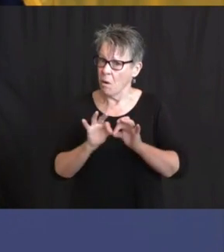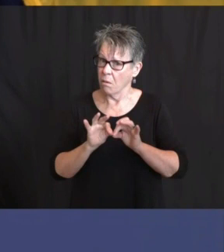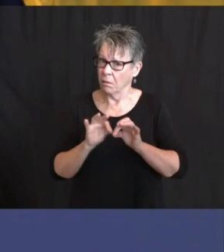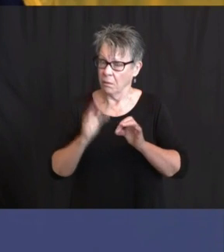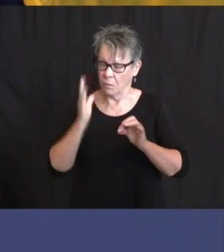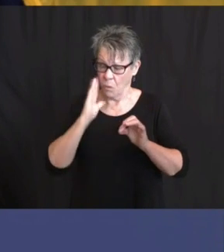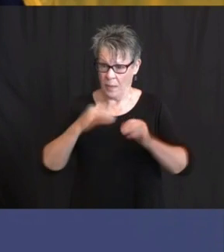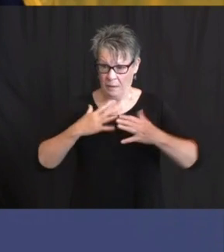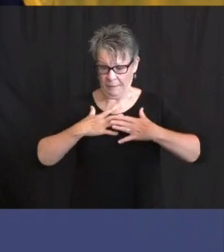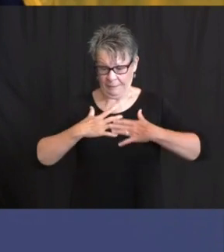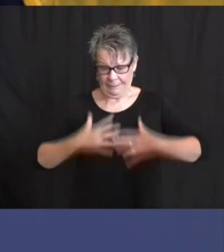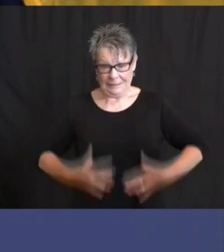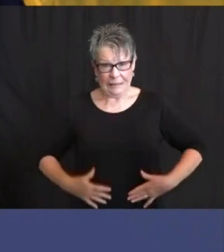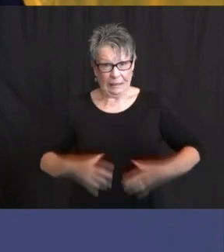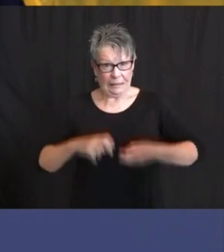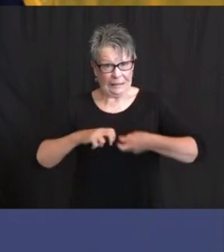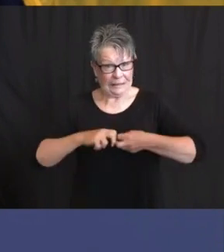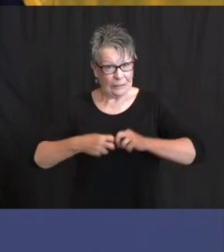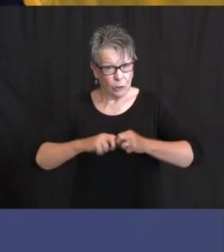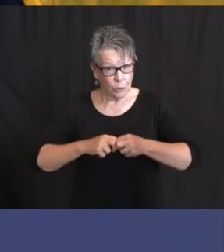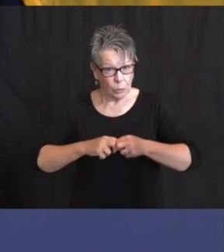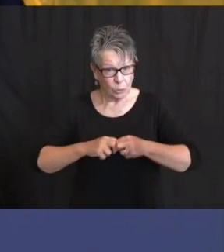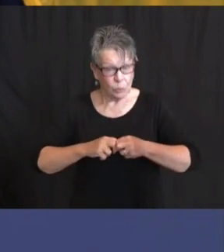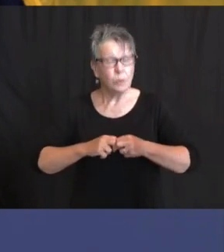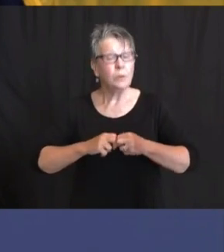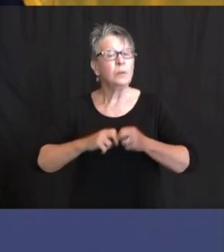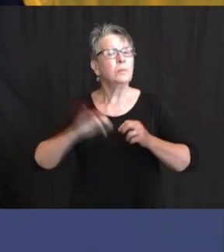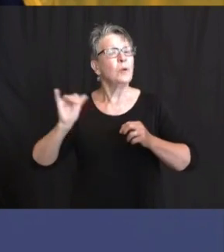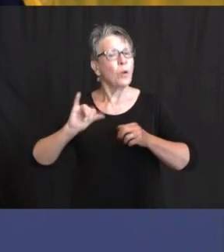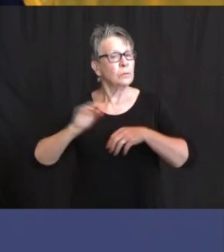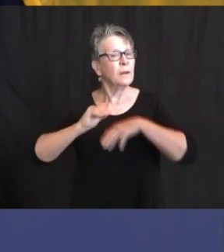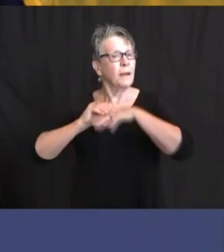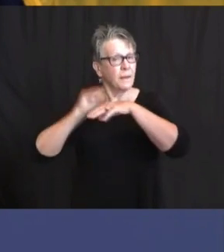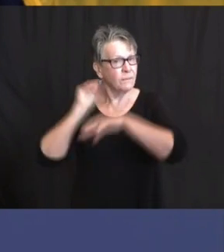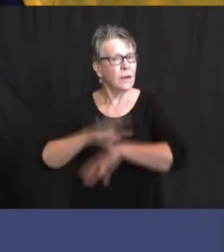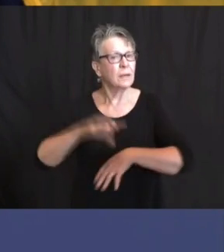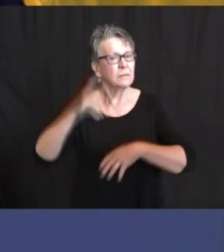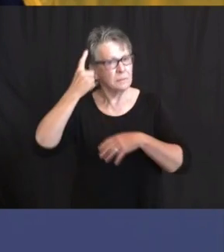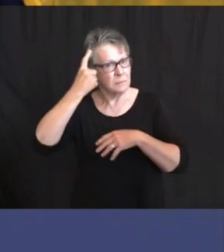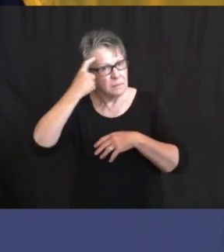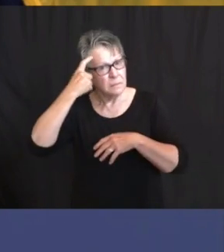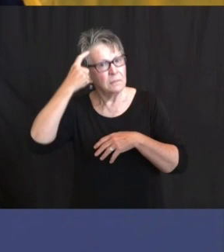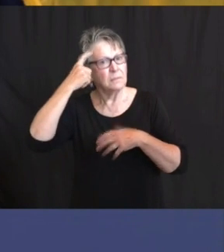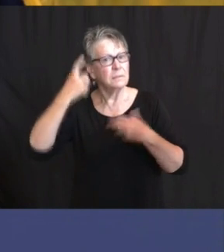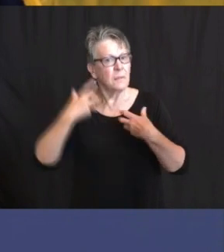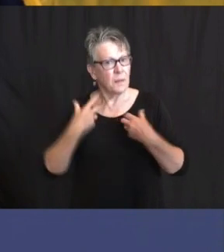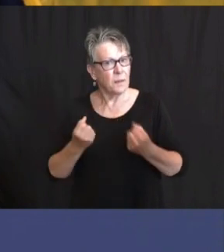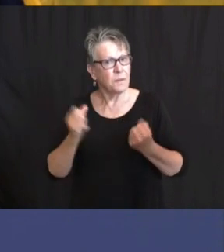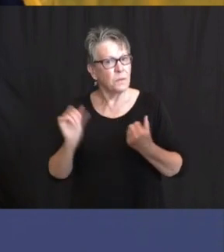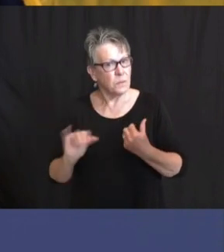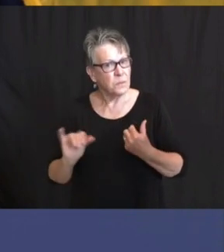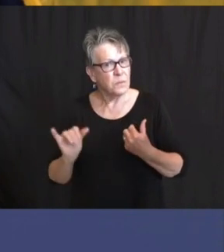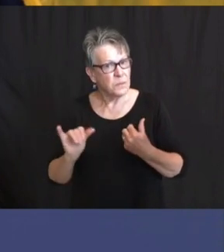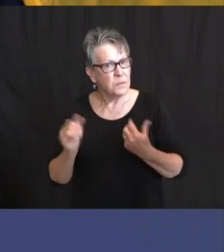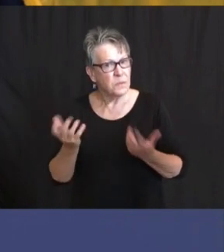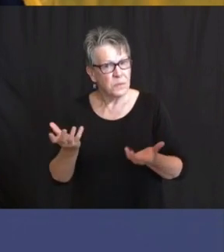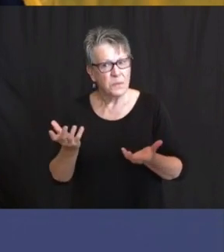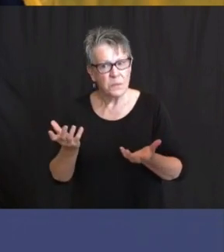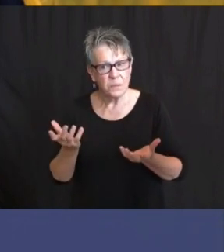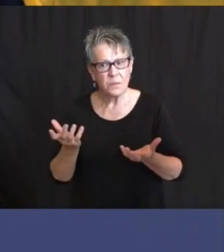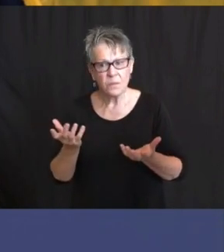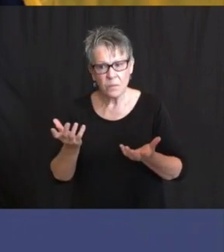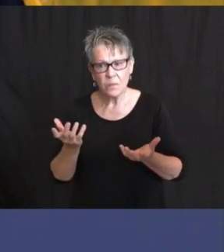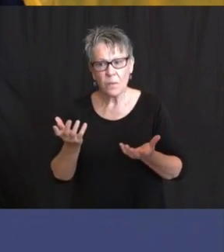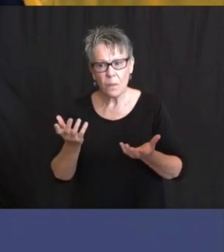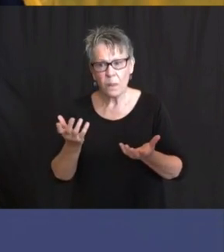mental health one as well. I would just say this, I want to add to the list of anyone out there. We now have a lot more testing capacity than we